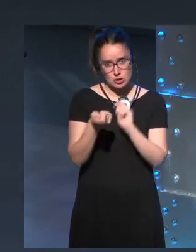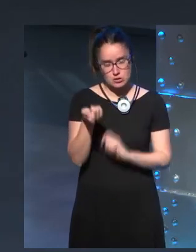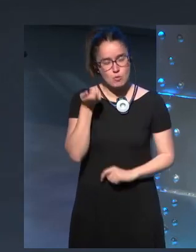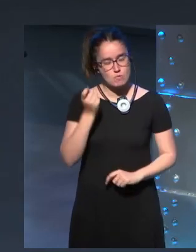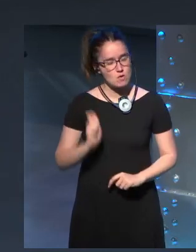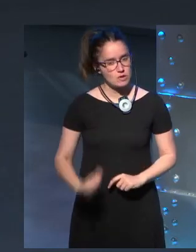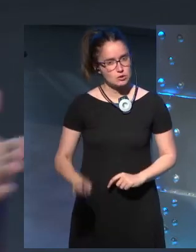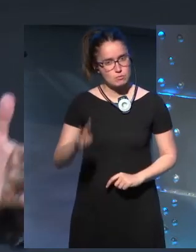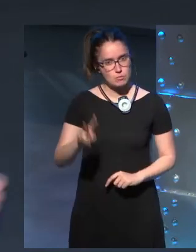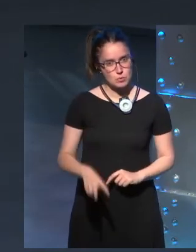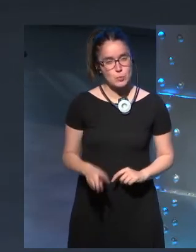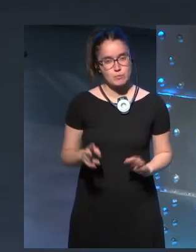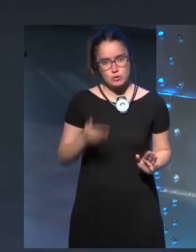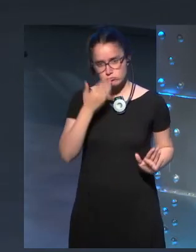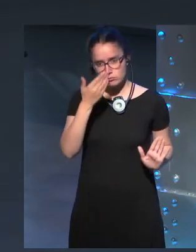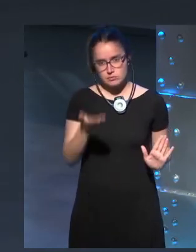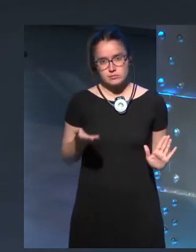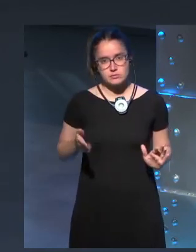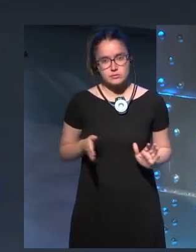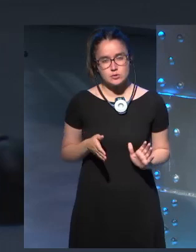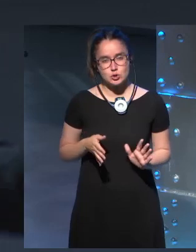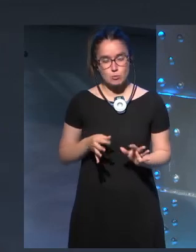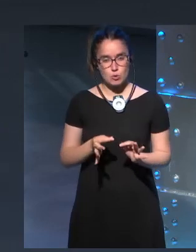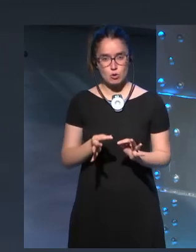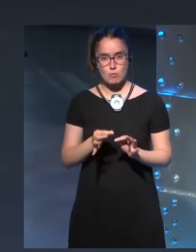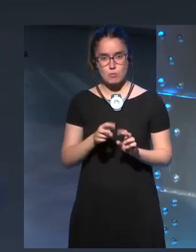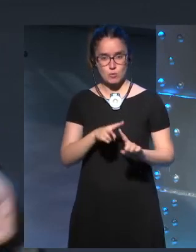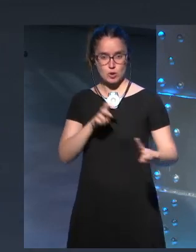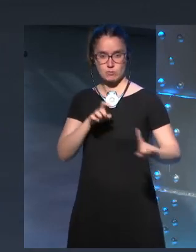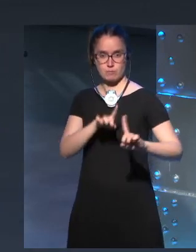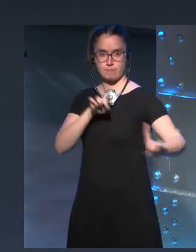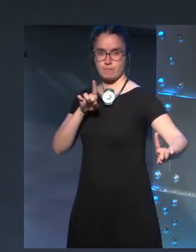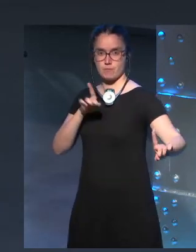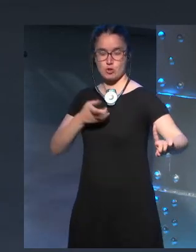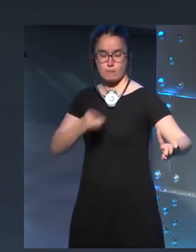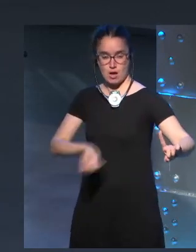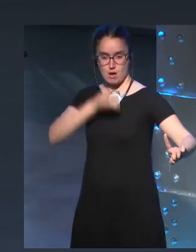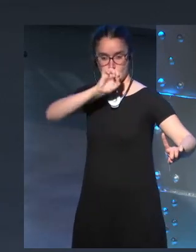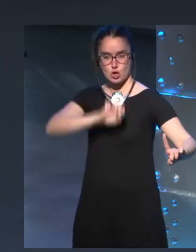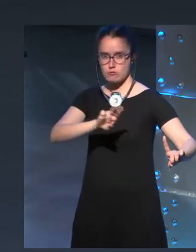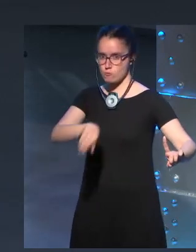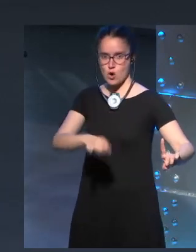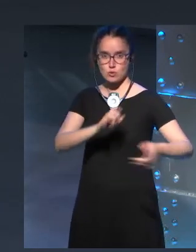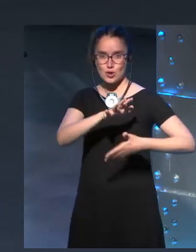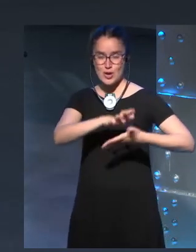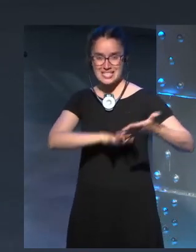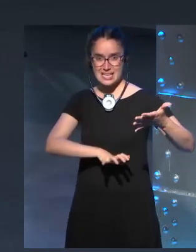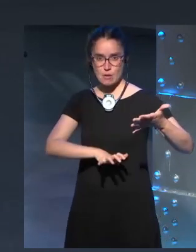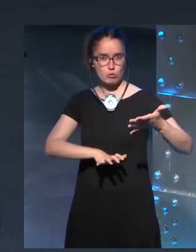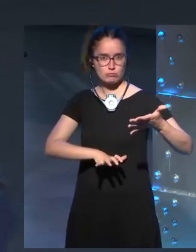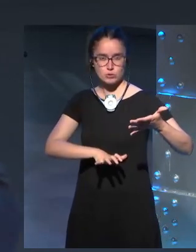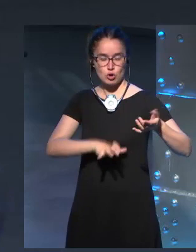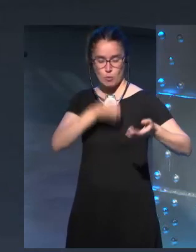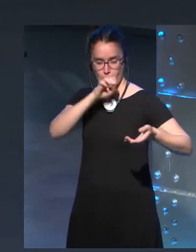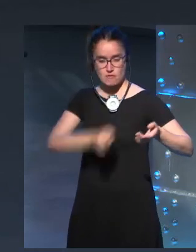being a journalist, and to be honest, that made me be far away from that relationship